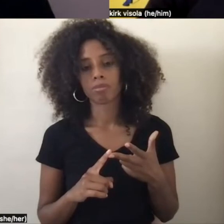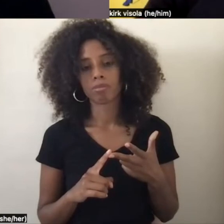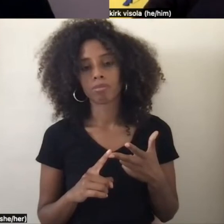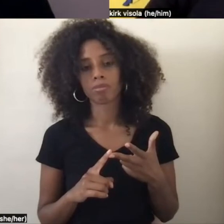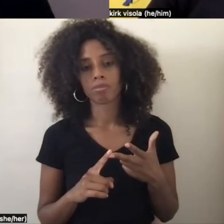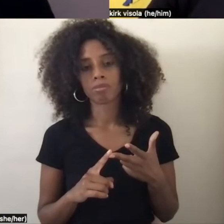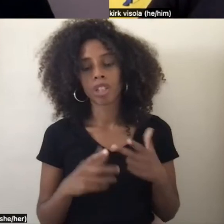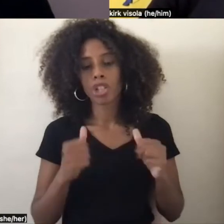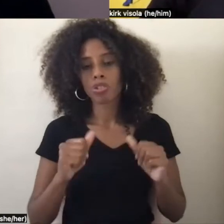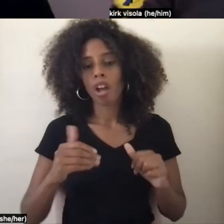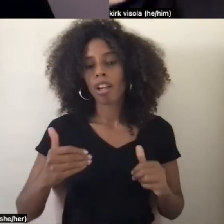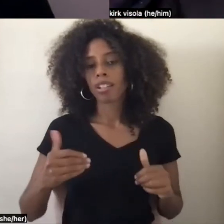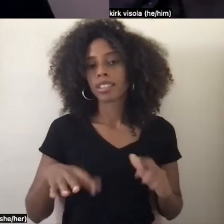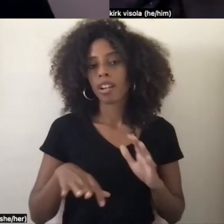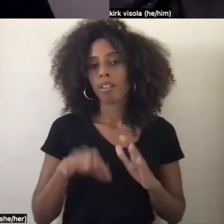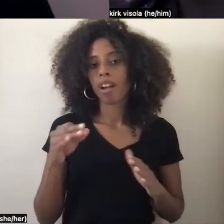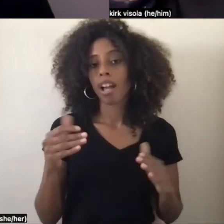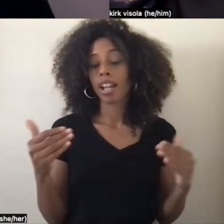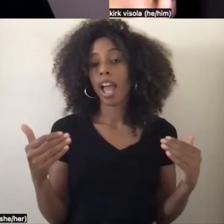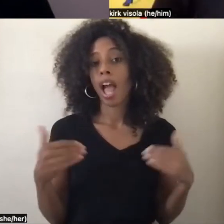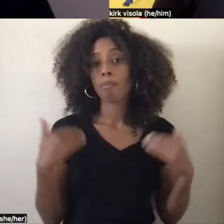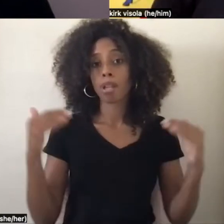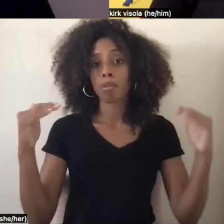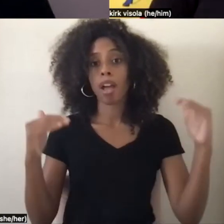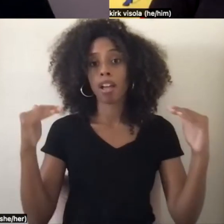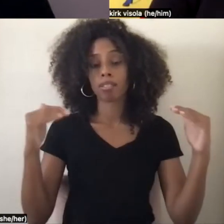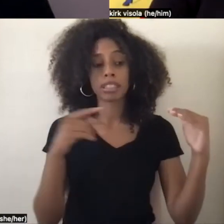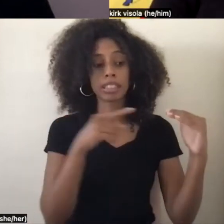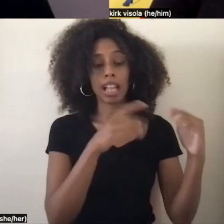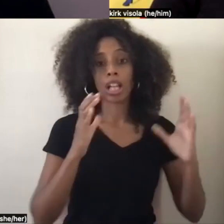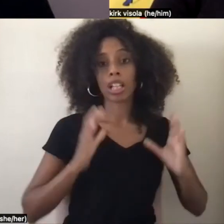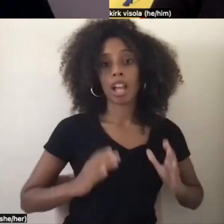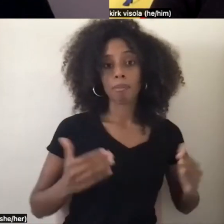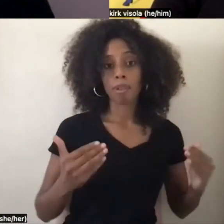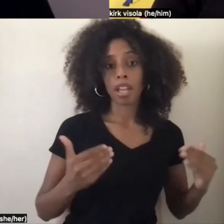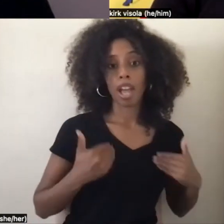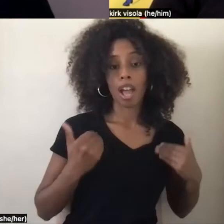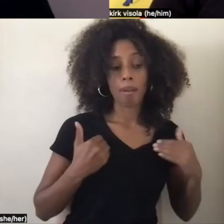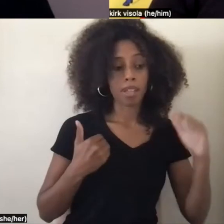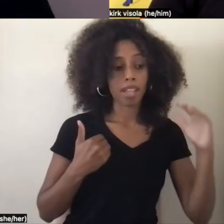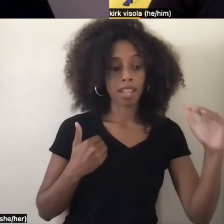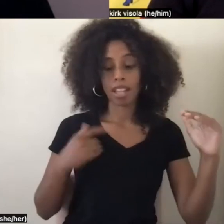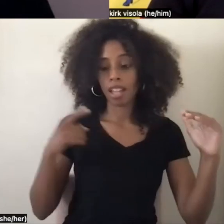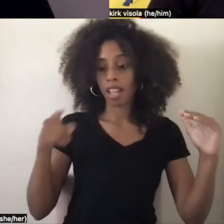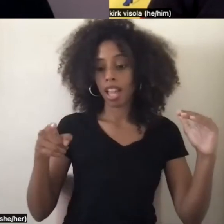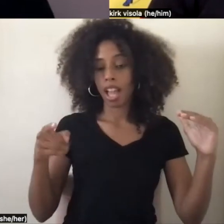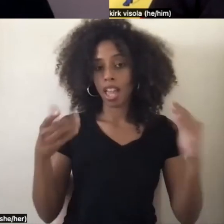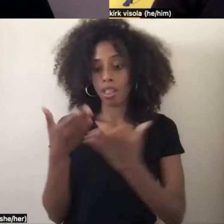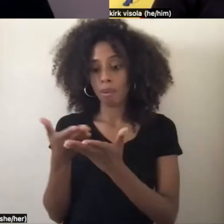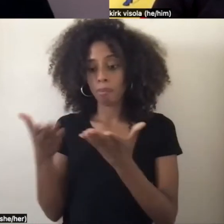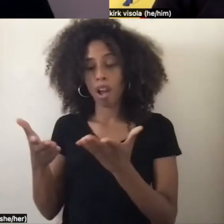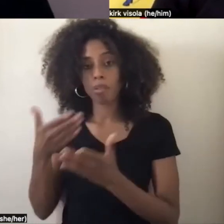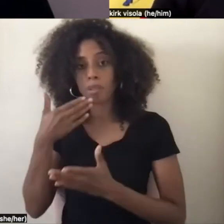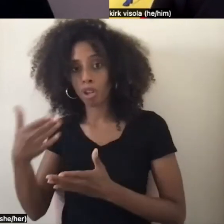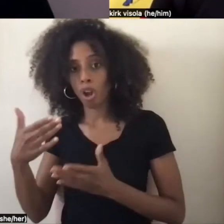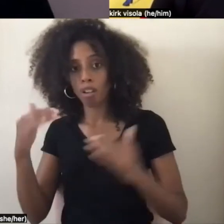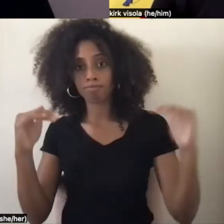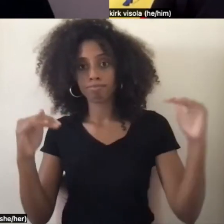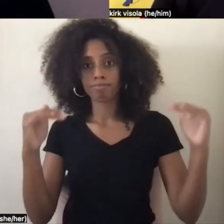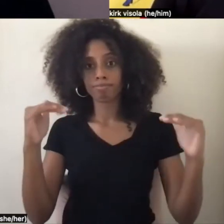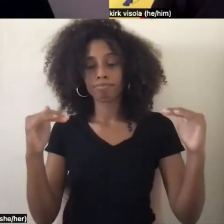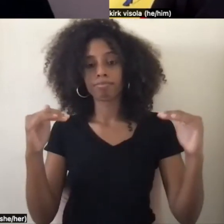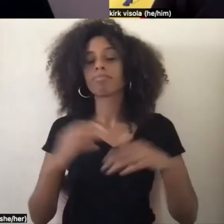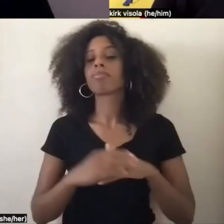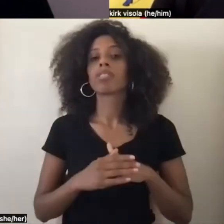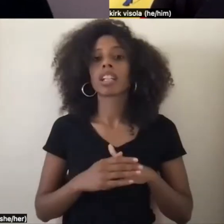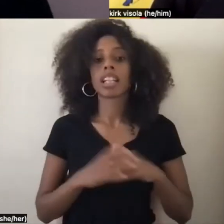the client being happy and the product being good. Because a client